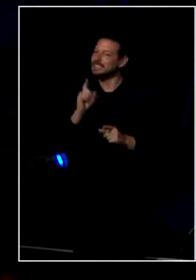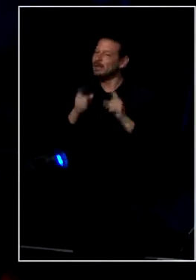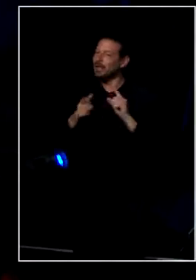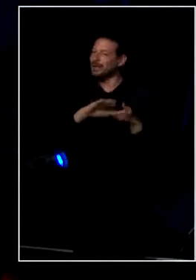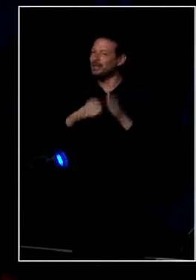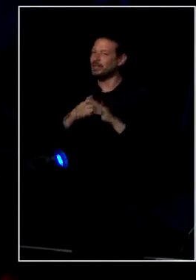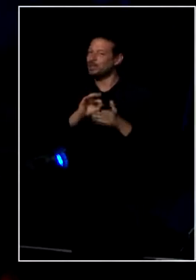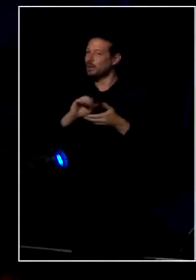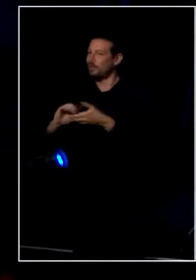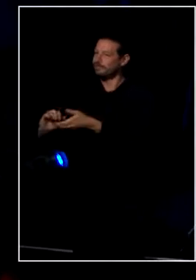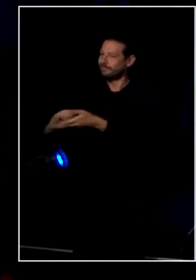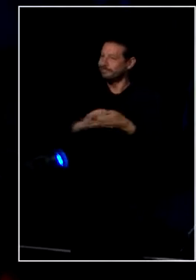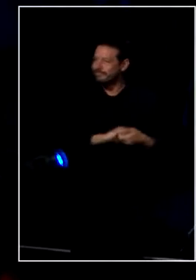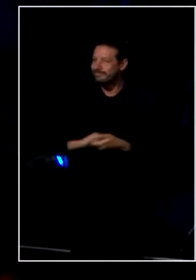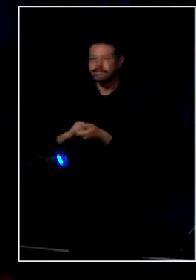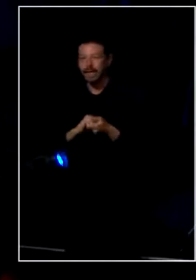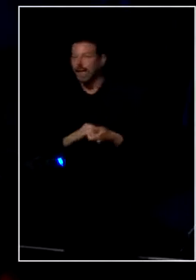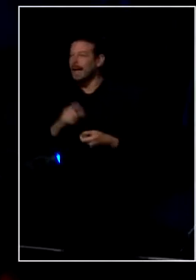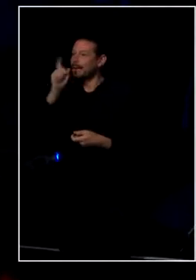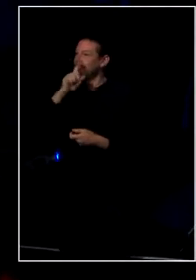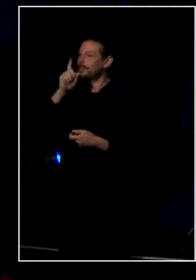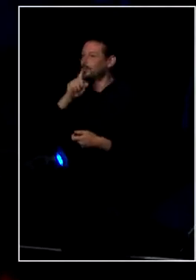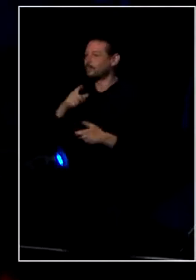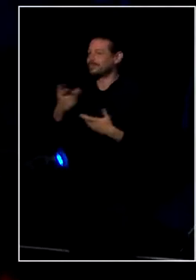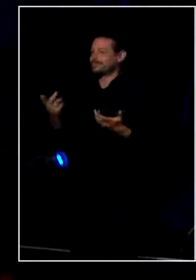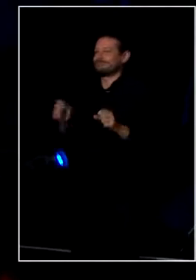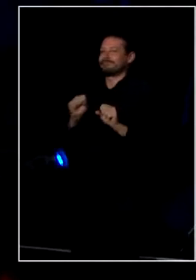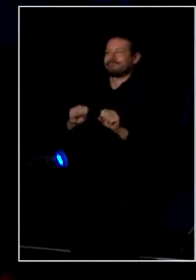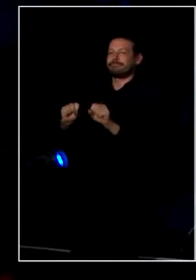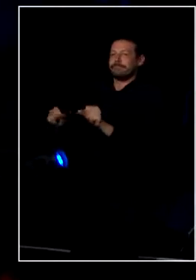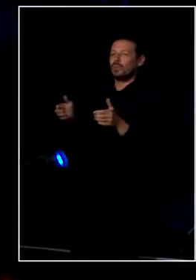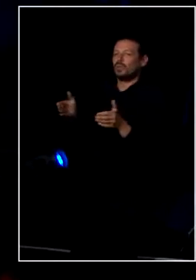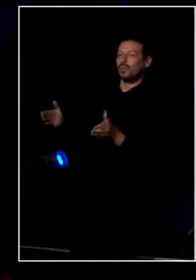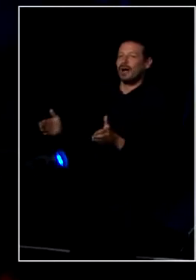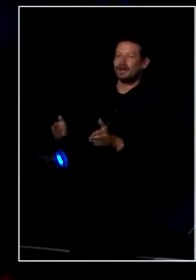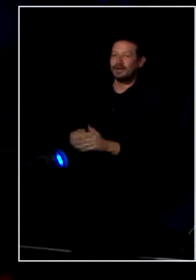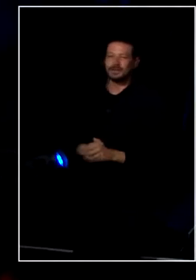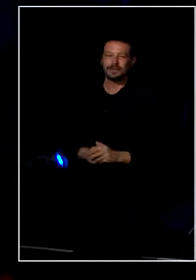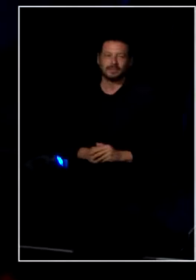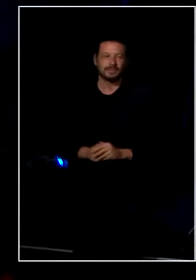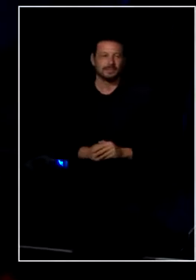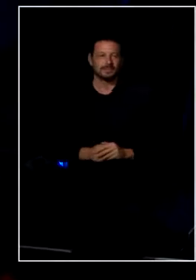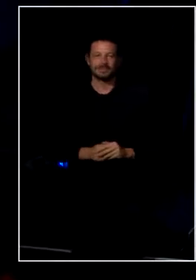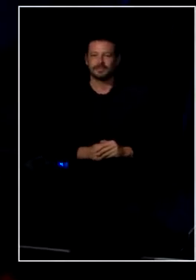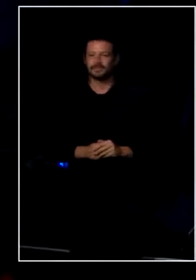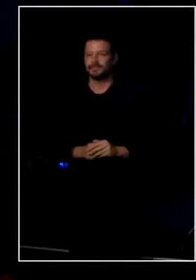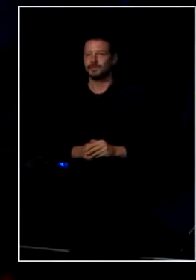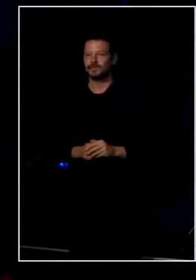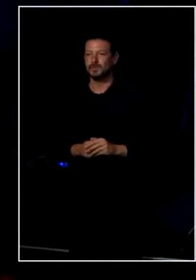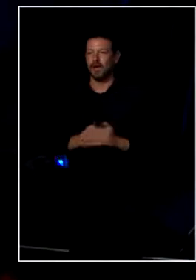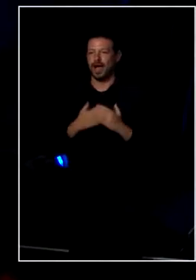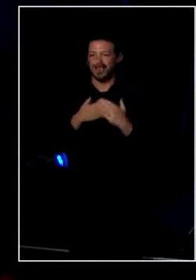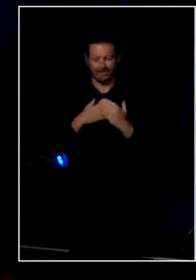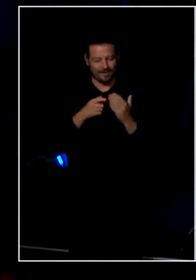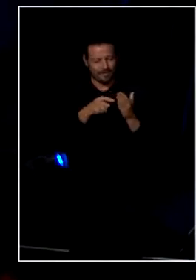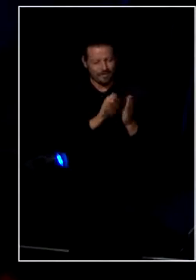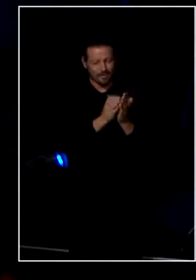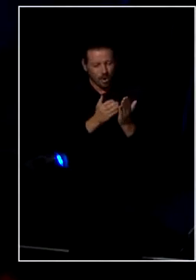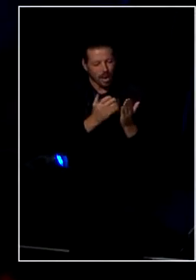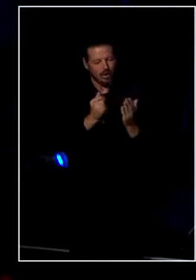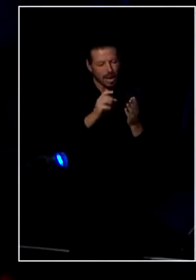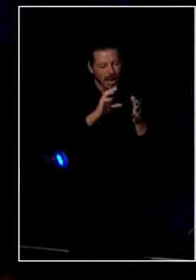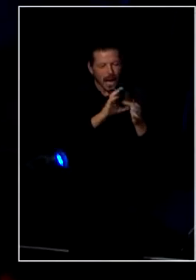stuff, because people are people, no matter what you're doing. So I think the thing that I loved about this is that there were common threads